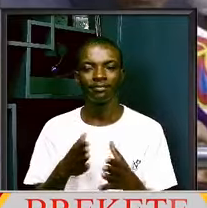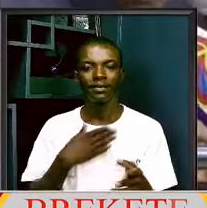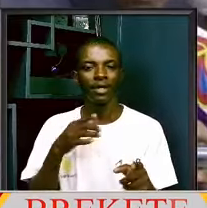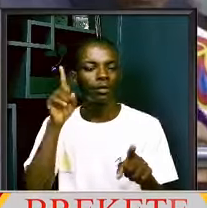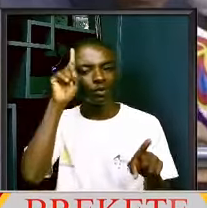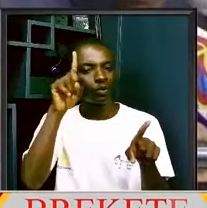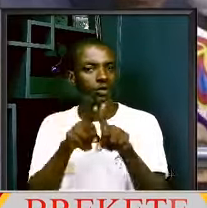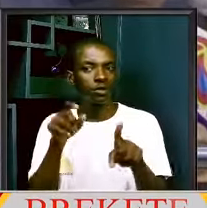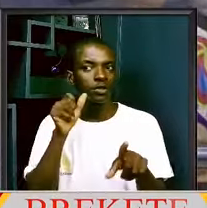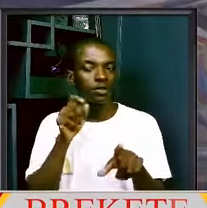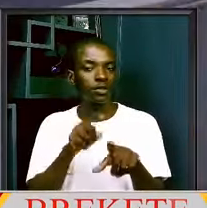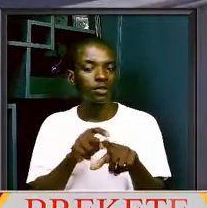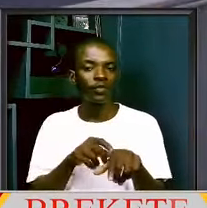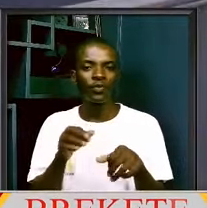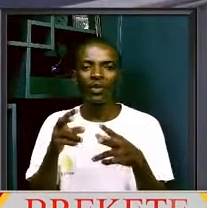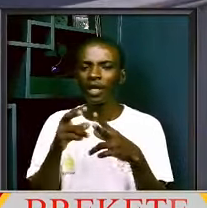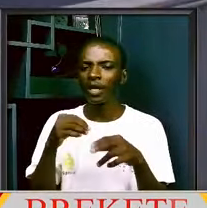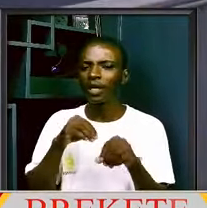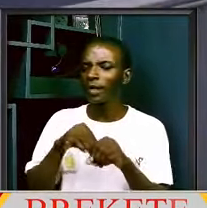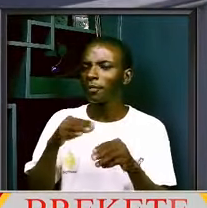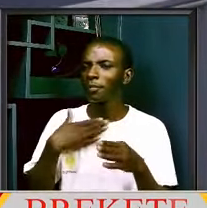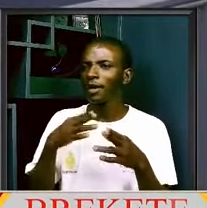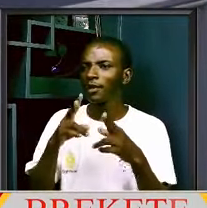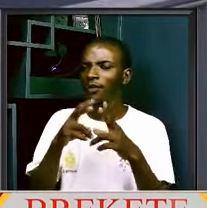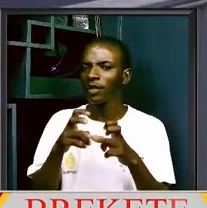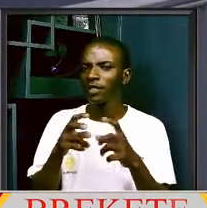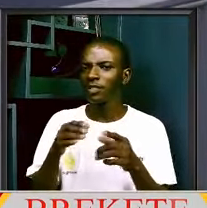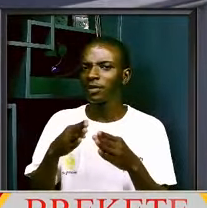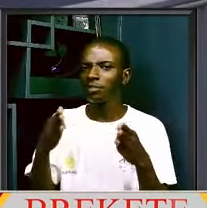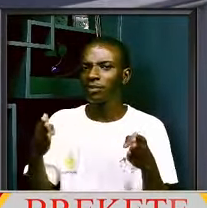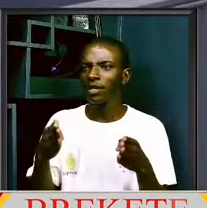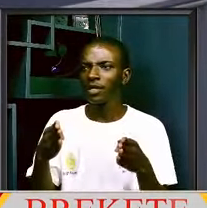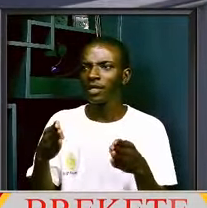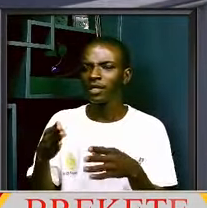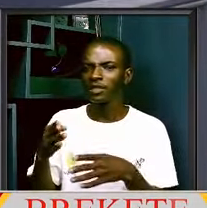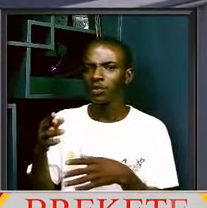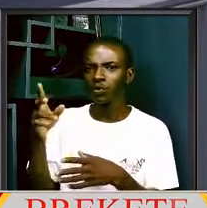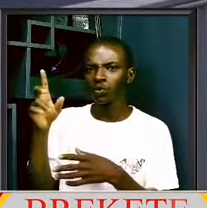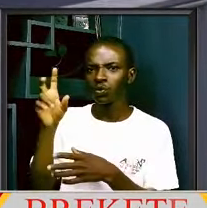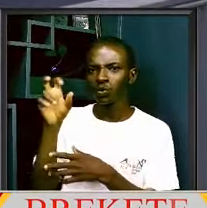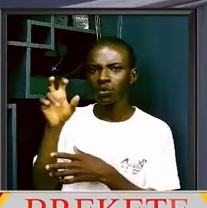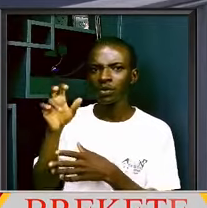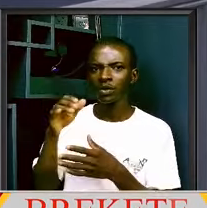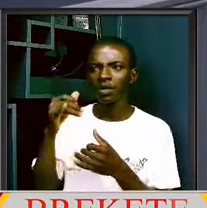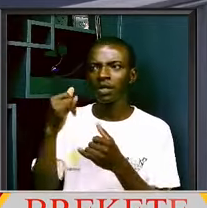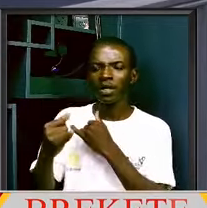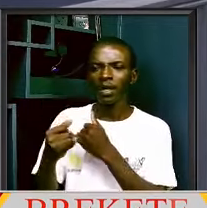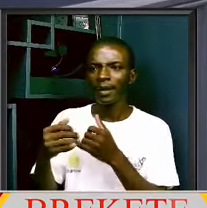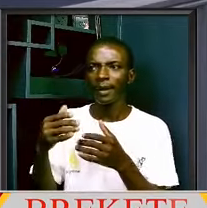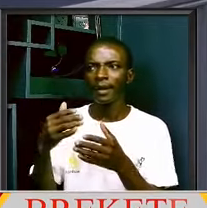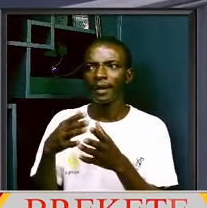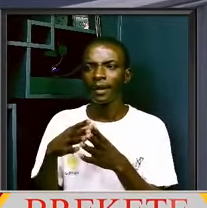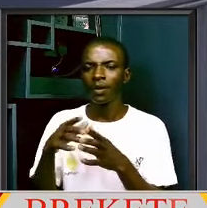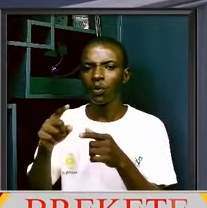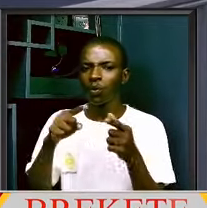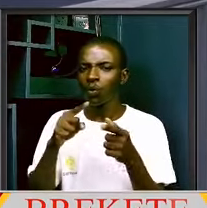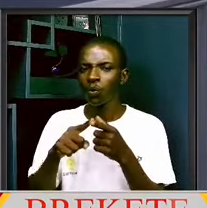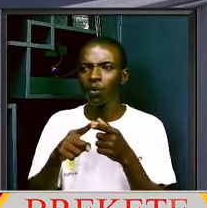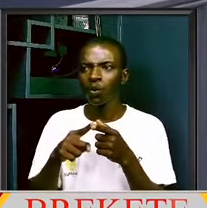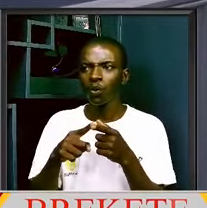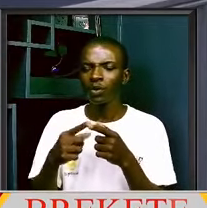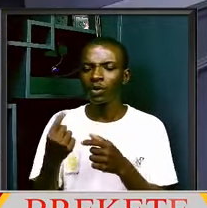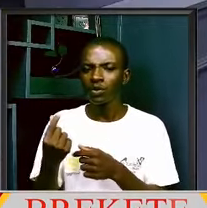My brothers, my sisters, for my village, they just now the biggest masquerade, now they come out last. Yes, when